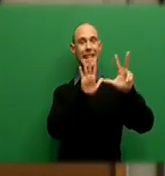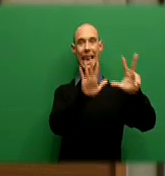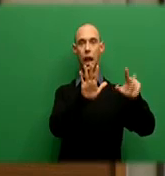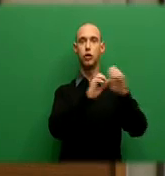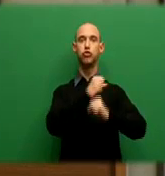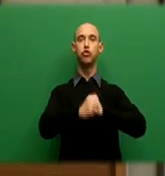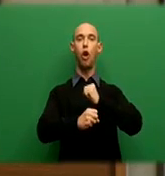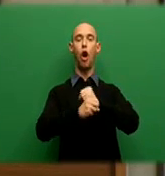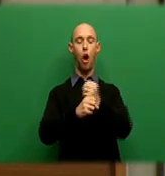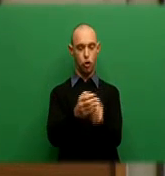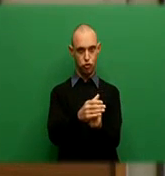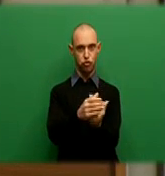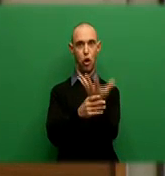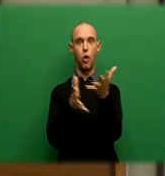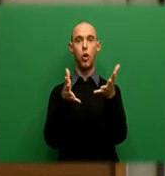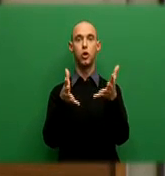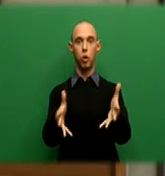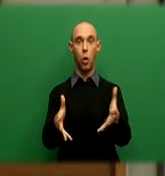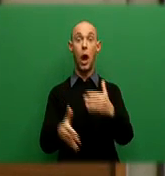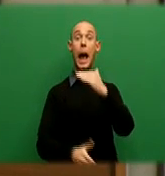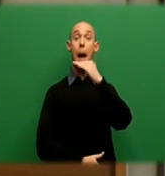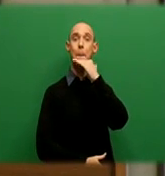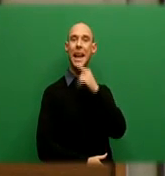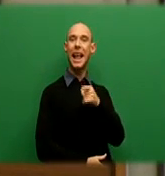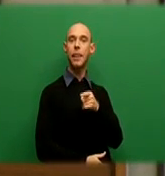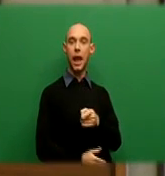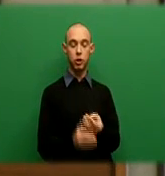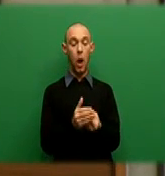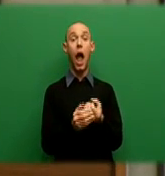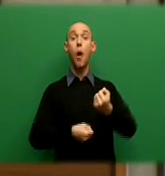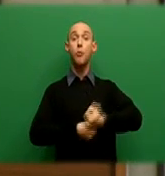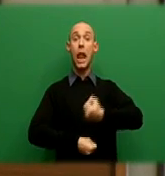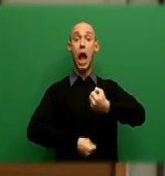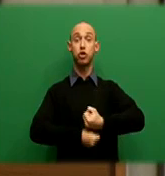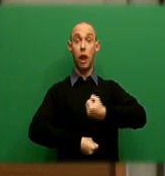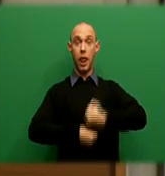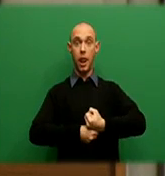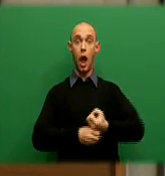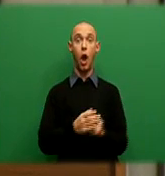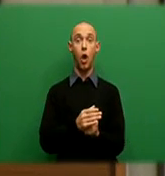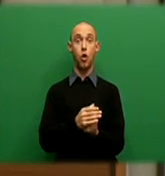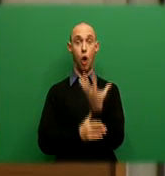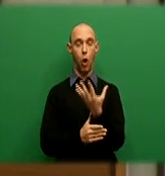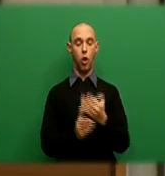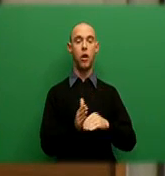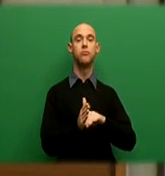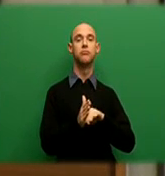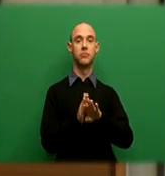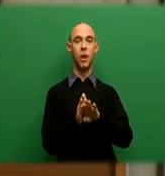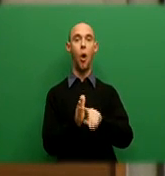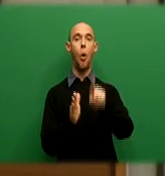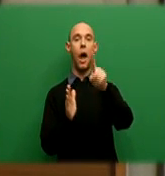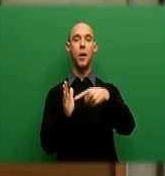The potential output growth estimate remains unchanged at 1.5%, rising to 1.8%